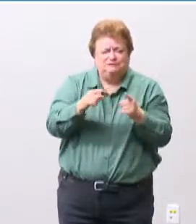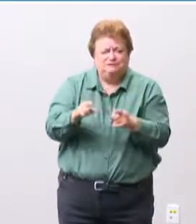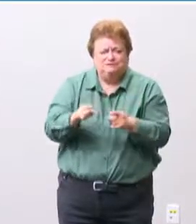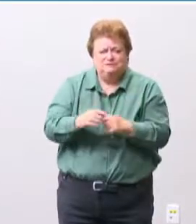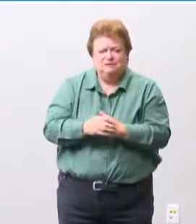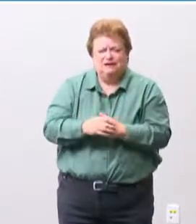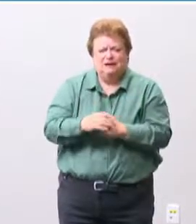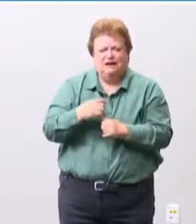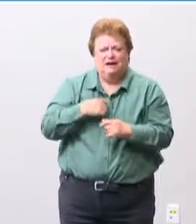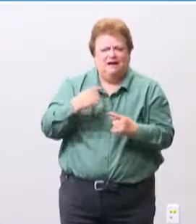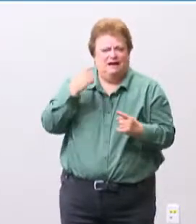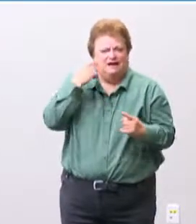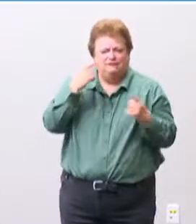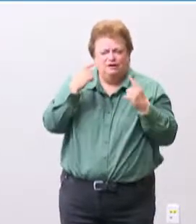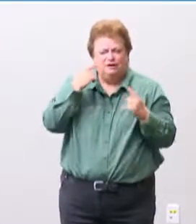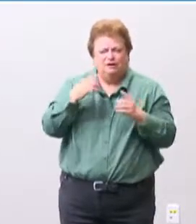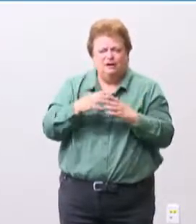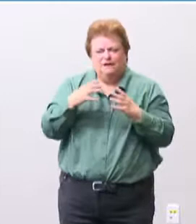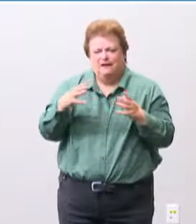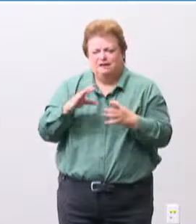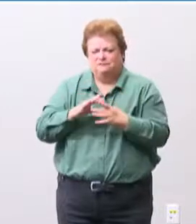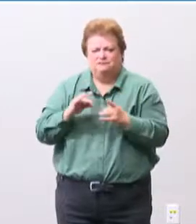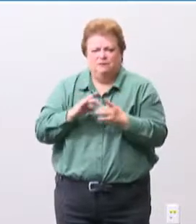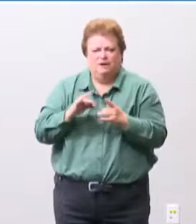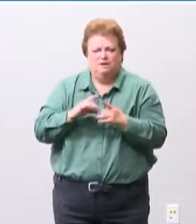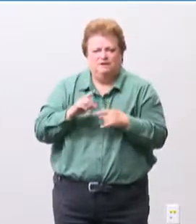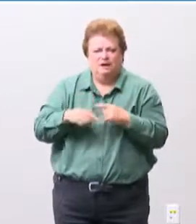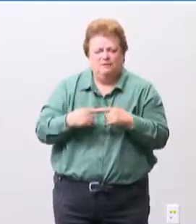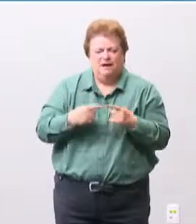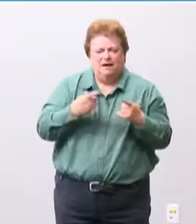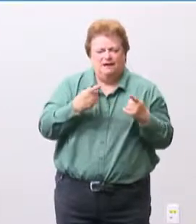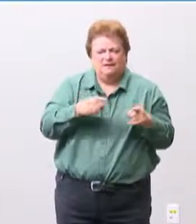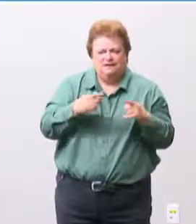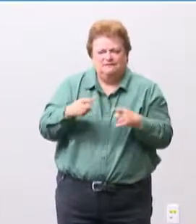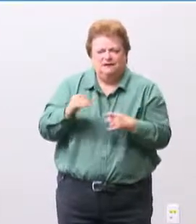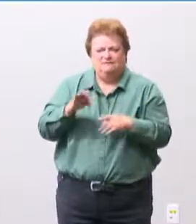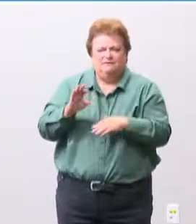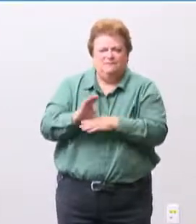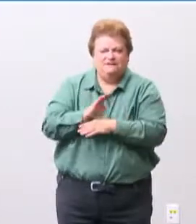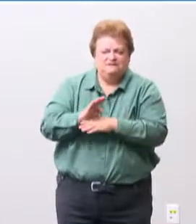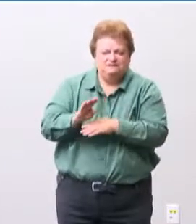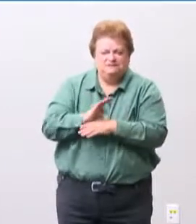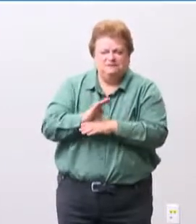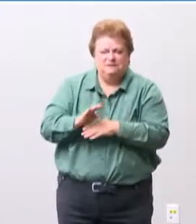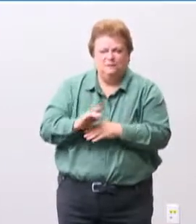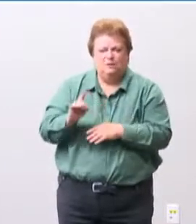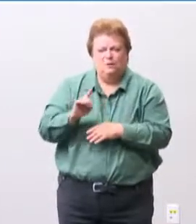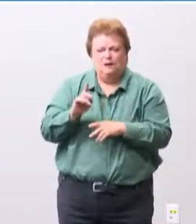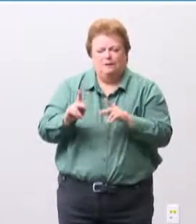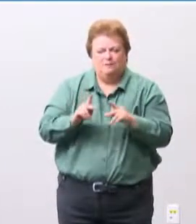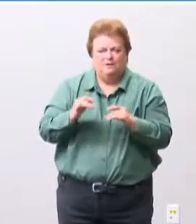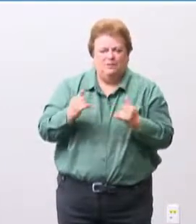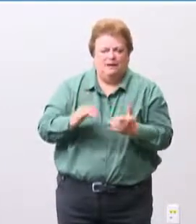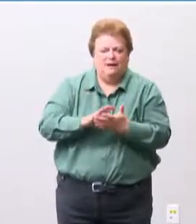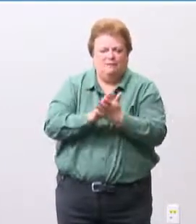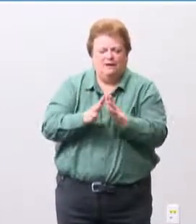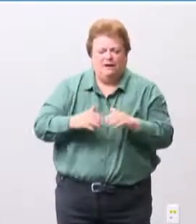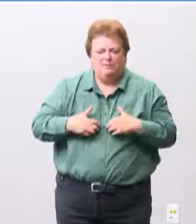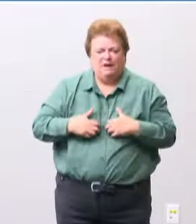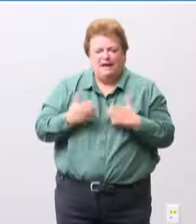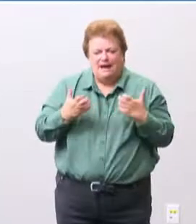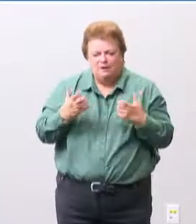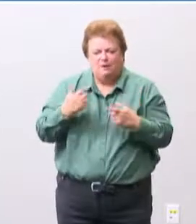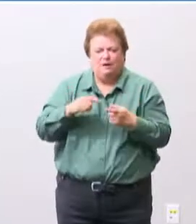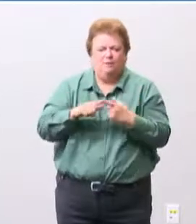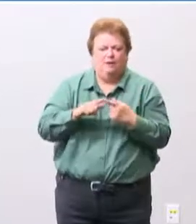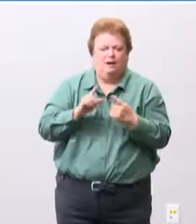I've heard a lot of anecdotal evidence about incidents at businesses with people getting angry when people ask them to put